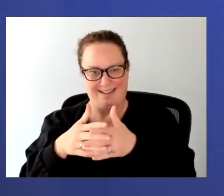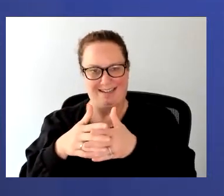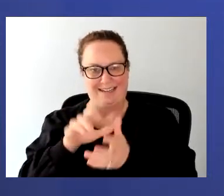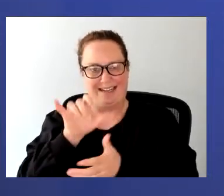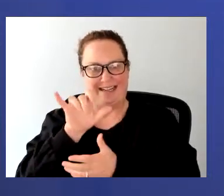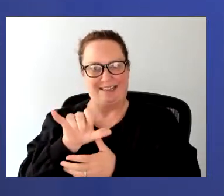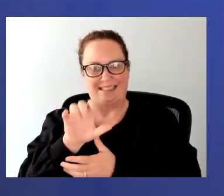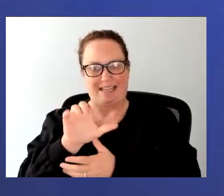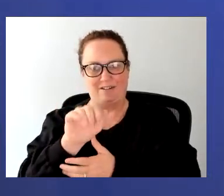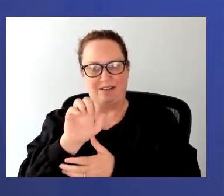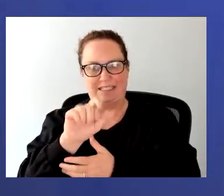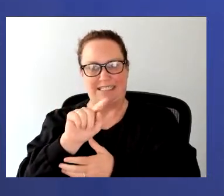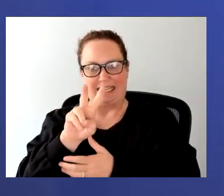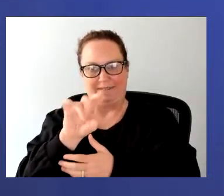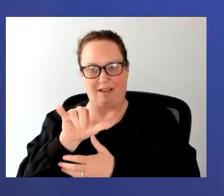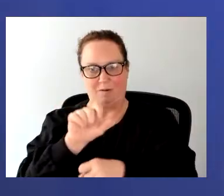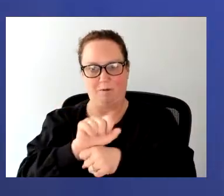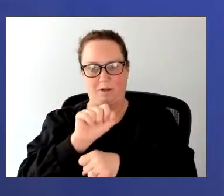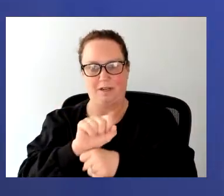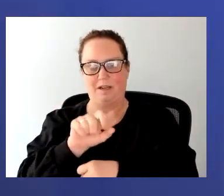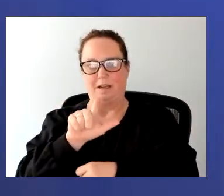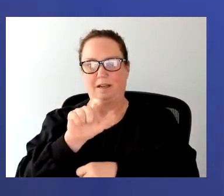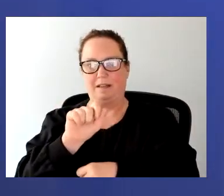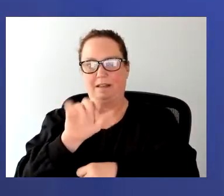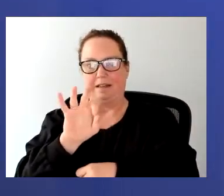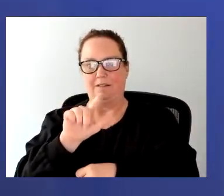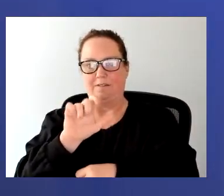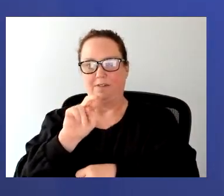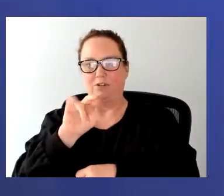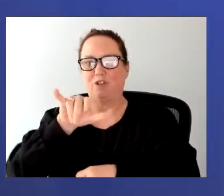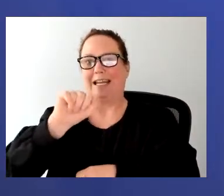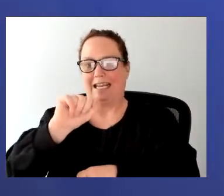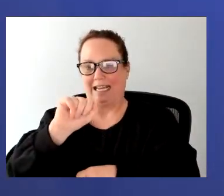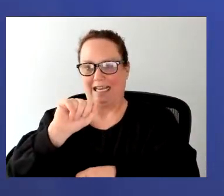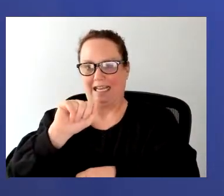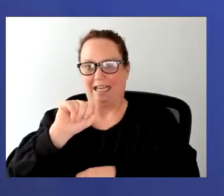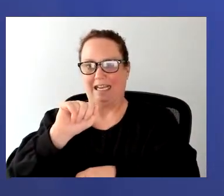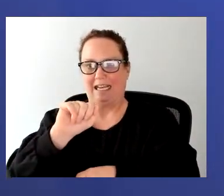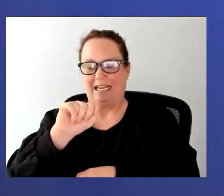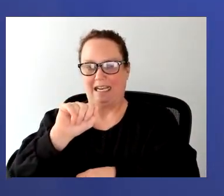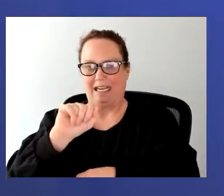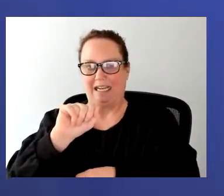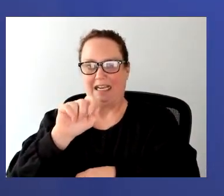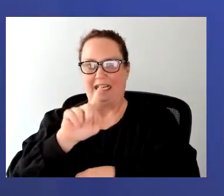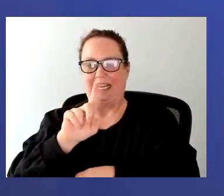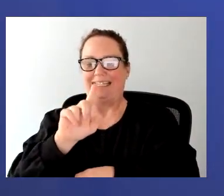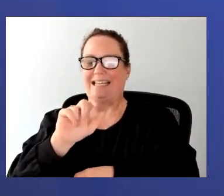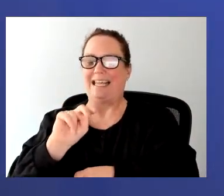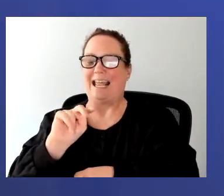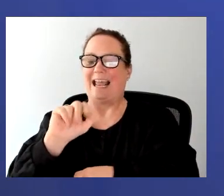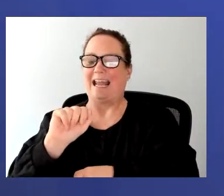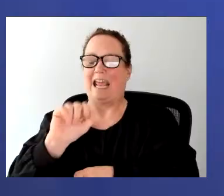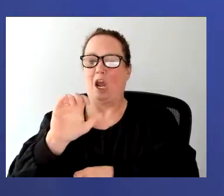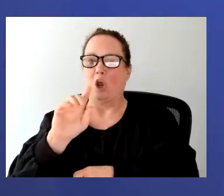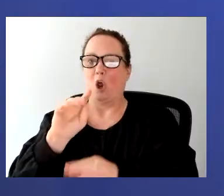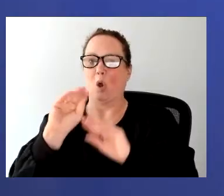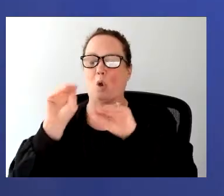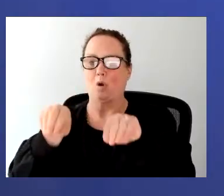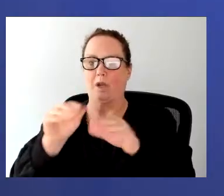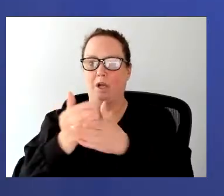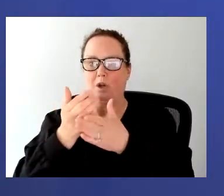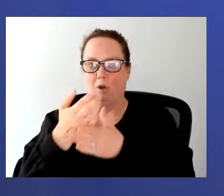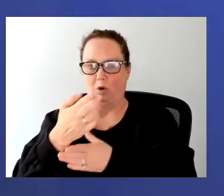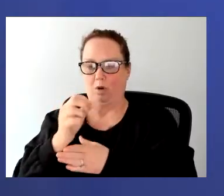Casgevy works, okay? Lyfgenia, what it does, we insert a DNA code that produces a new hemoglobin that